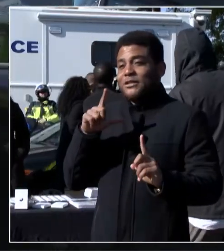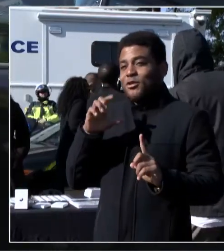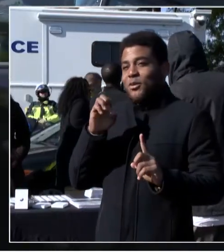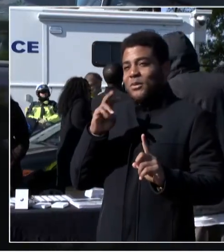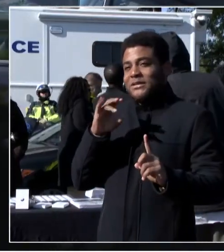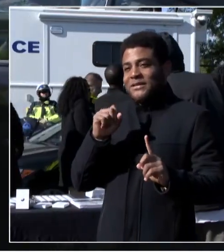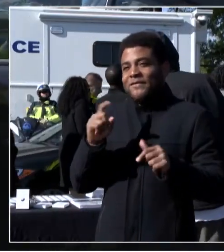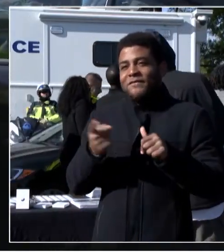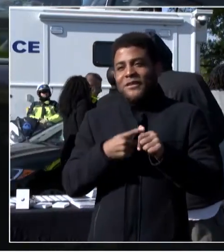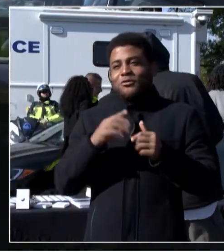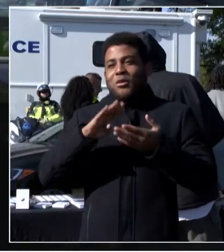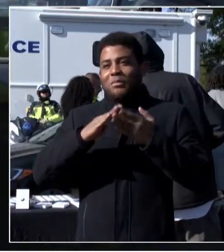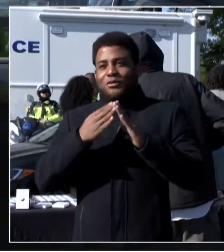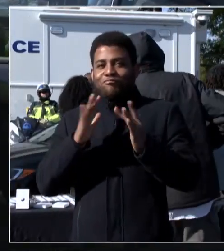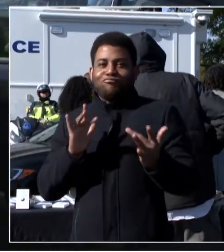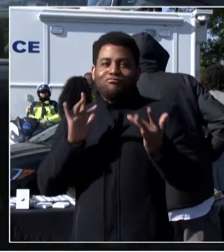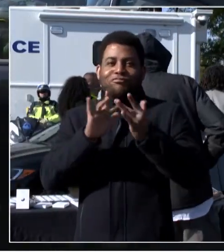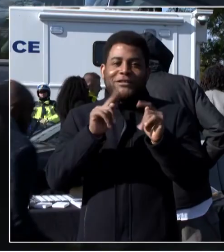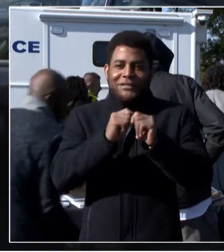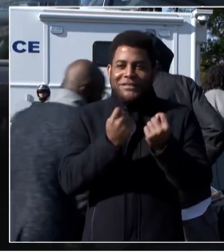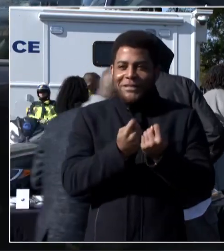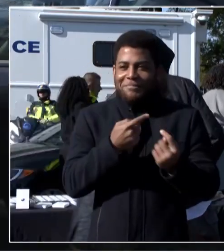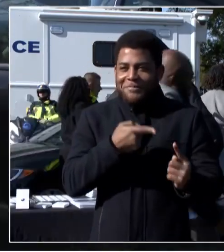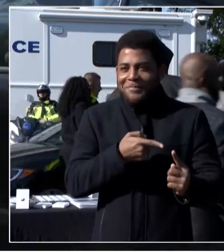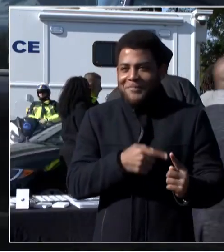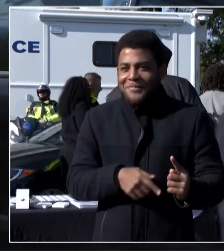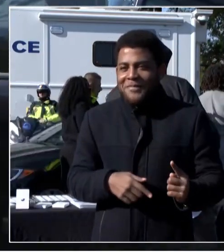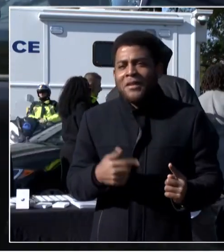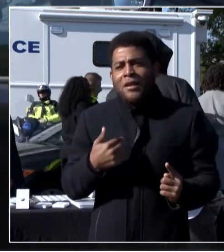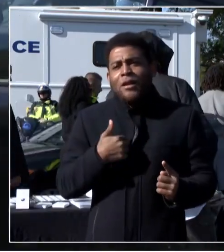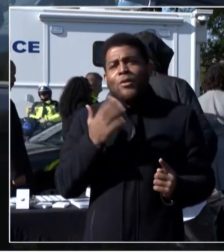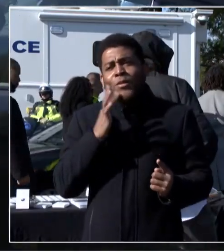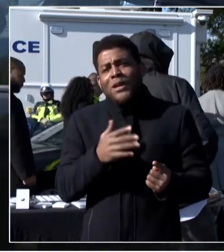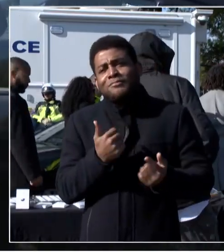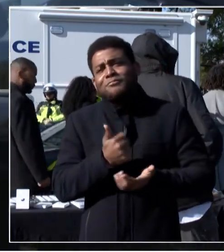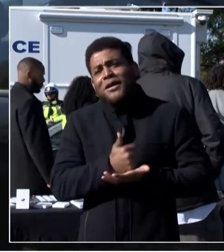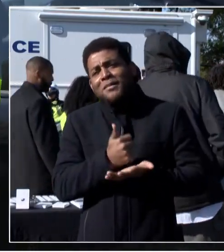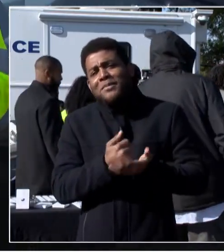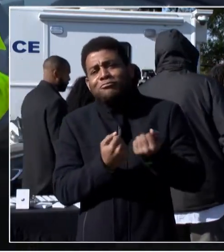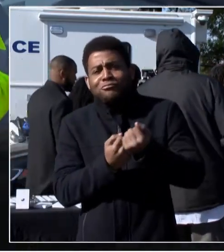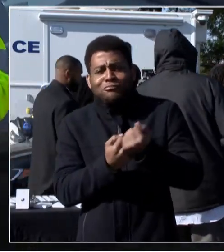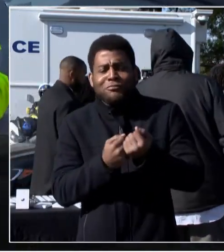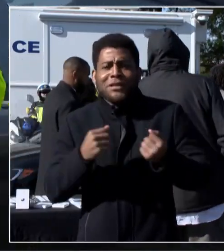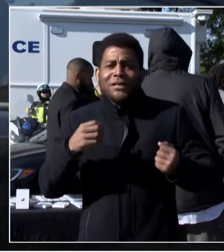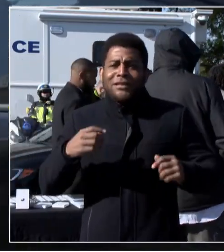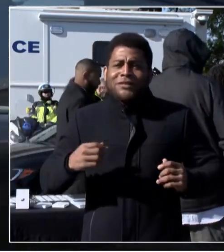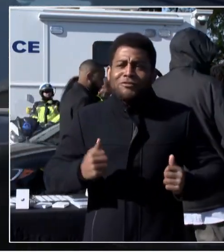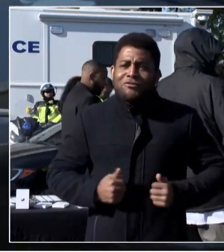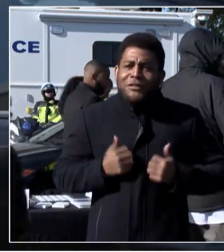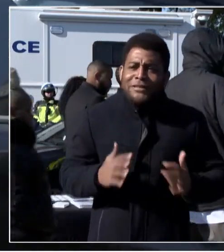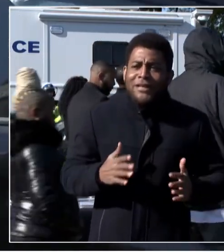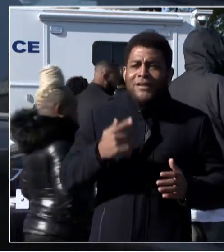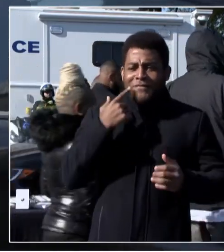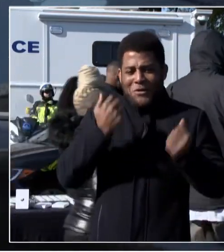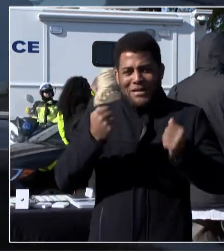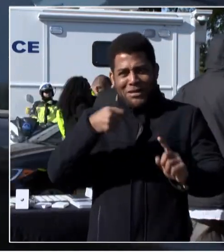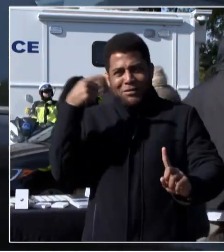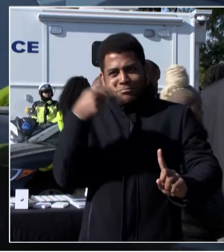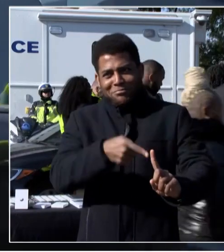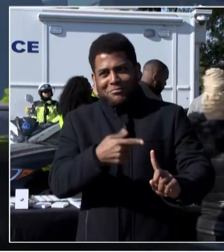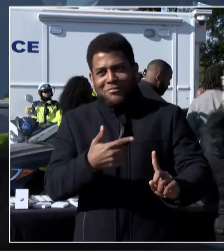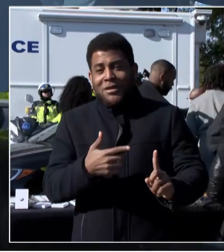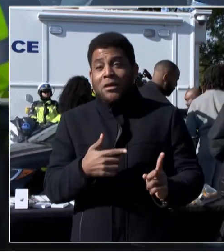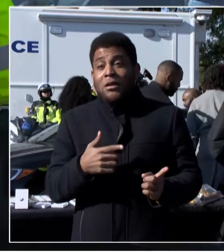the AirTags today that are going to be assisting residents and be able to monitor their vehicle. So it's really simple. You'll have it. You'll download it to your